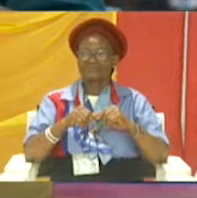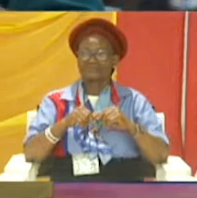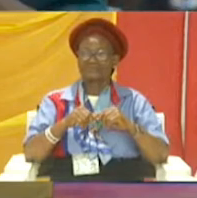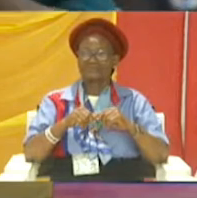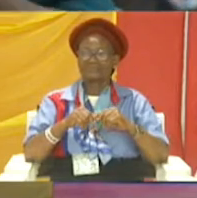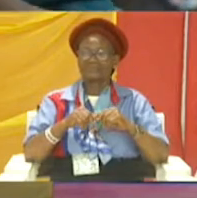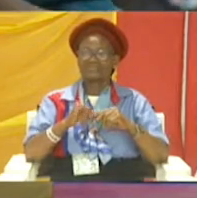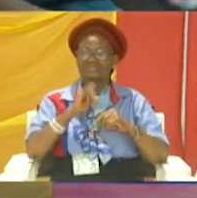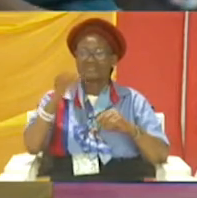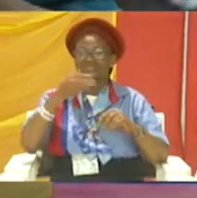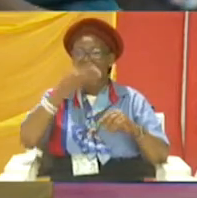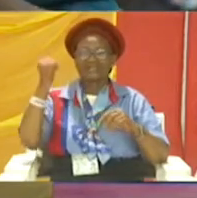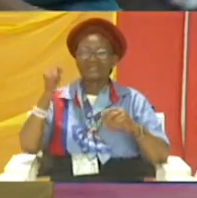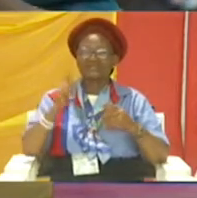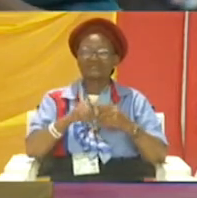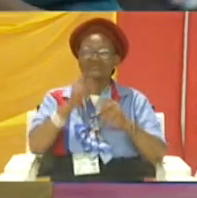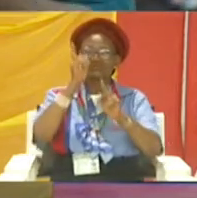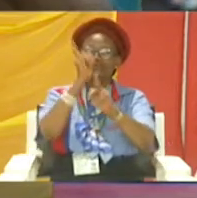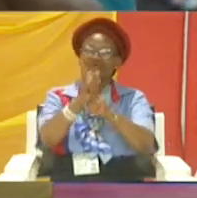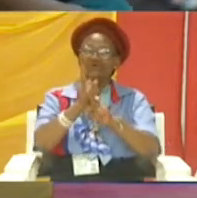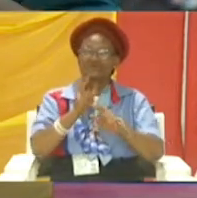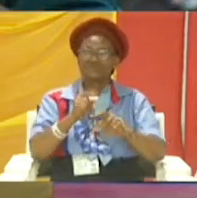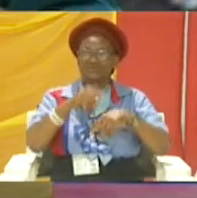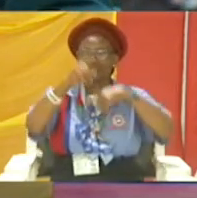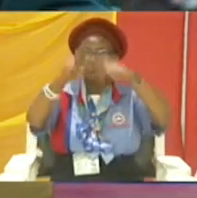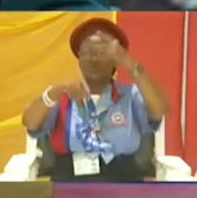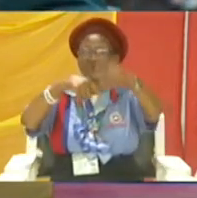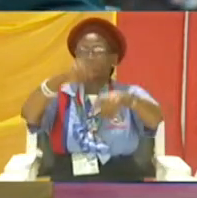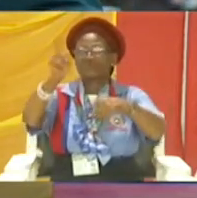it's better to just go.